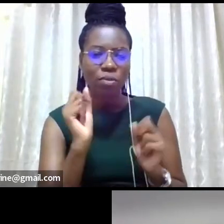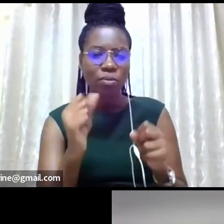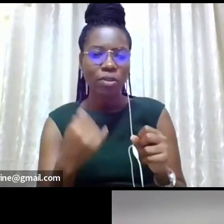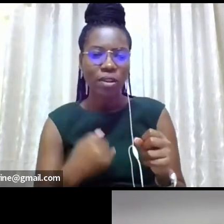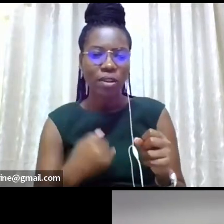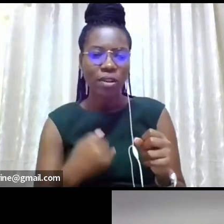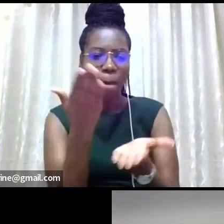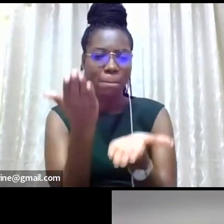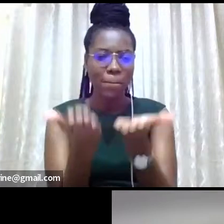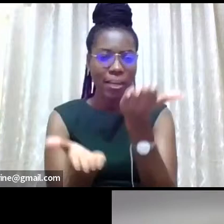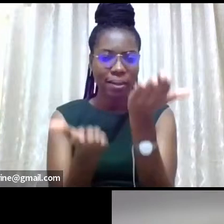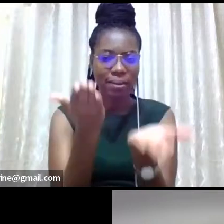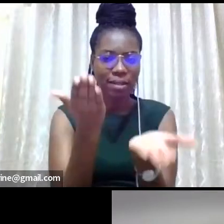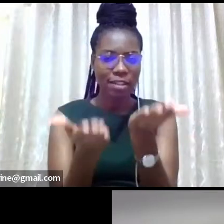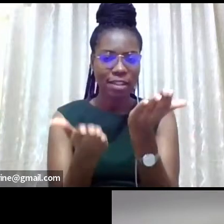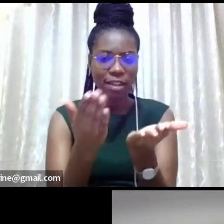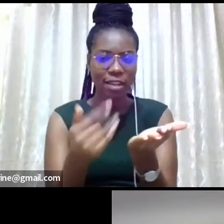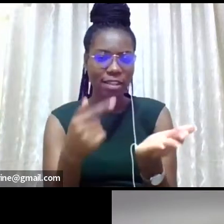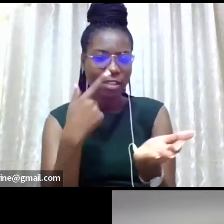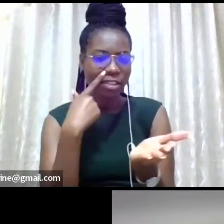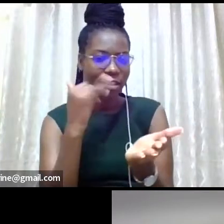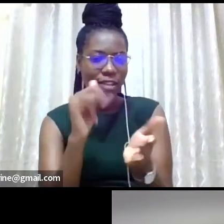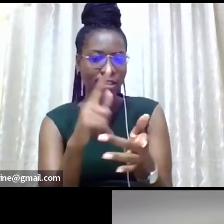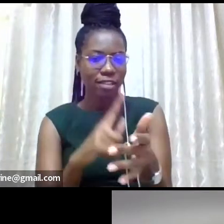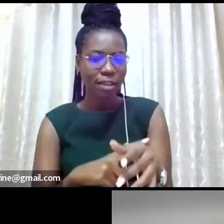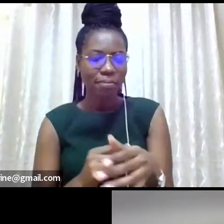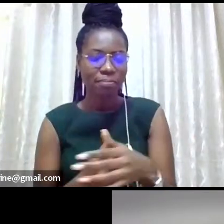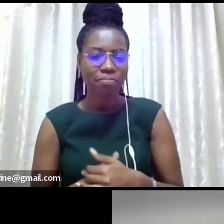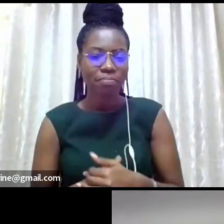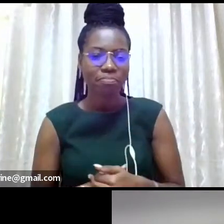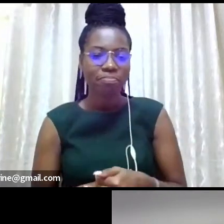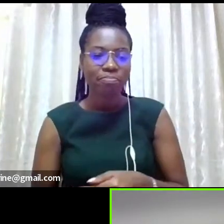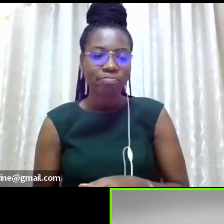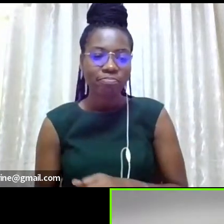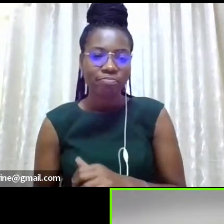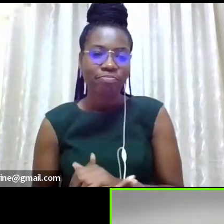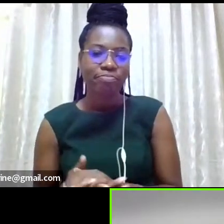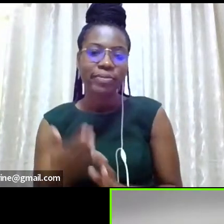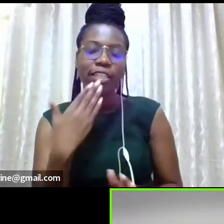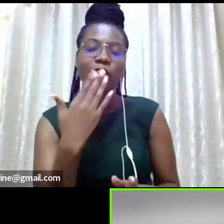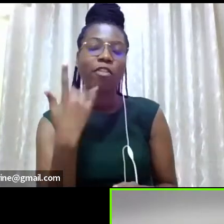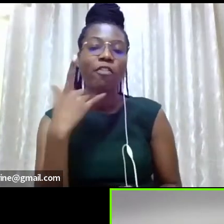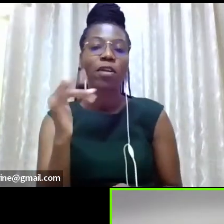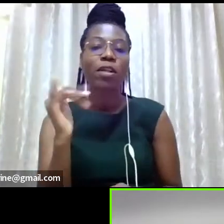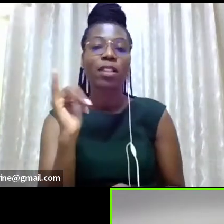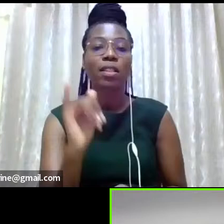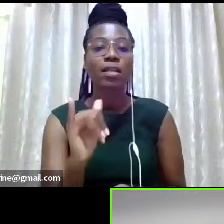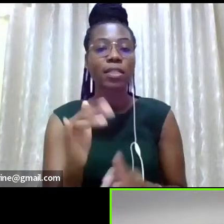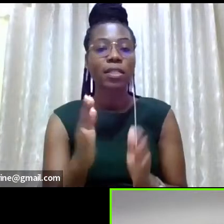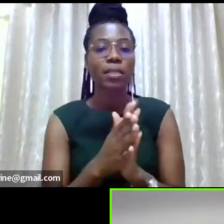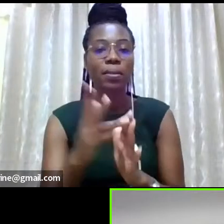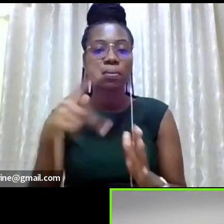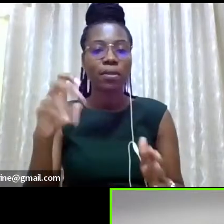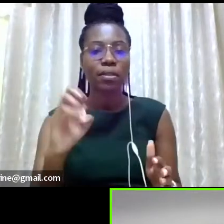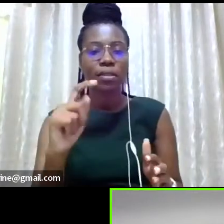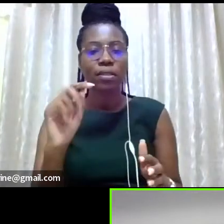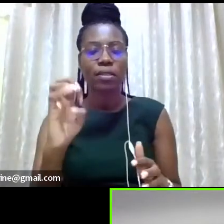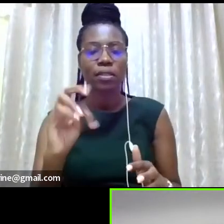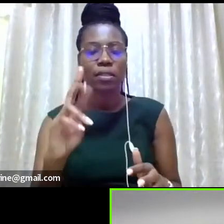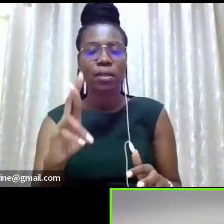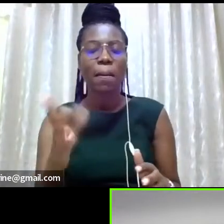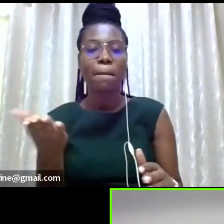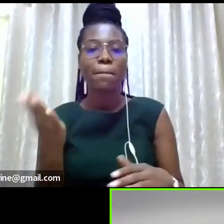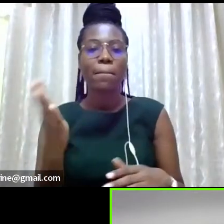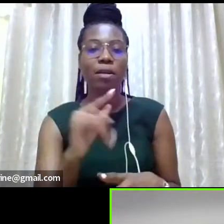needs to be looked at that point, Grace. Thank you for that. And Peter is also back. Peter, we have